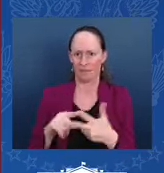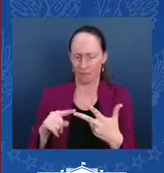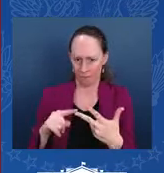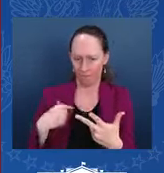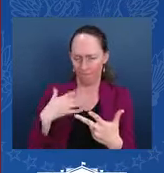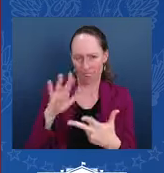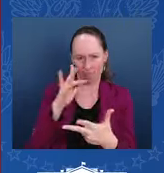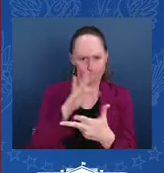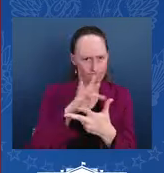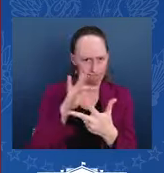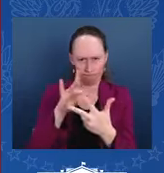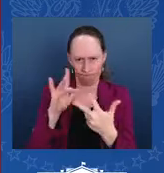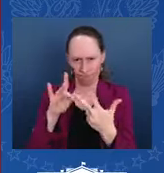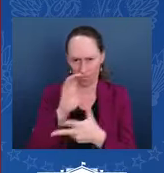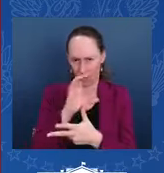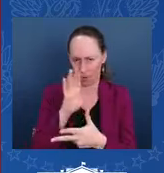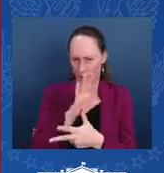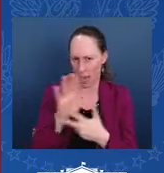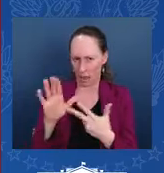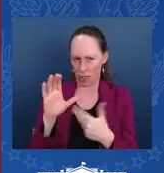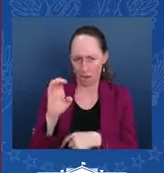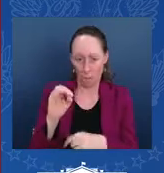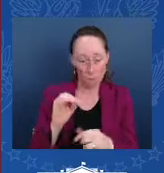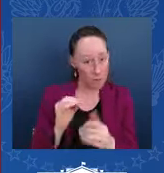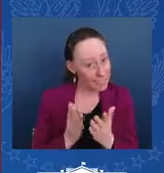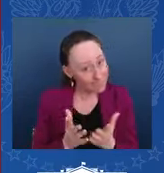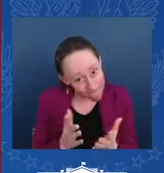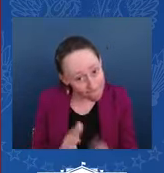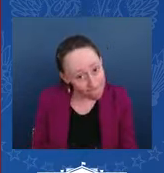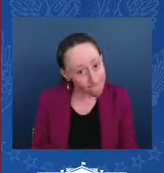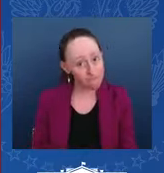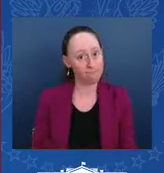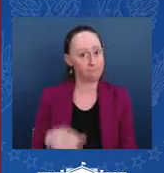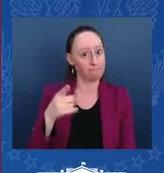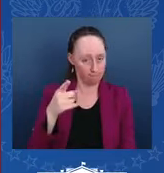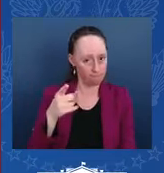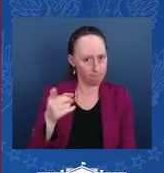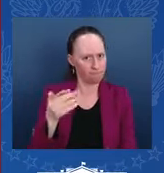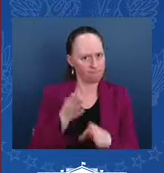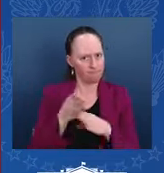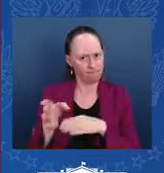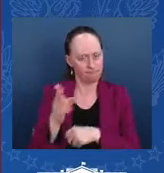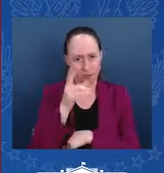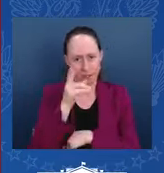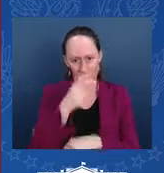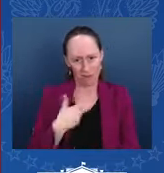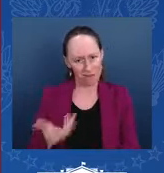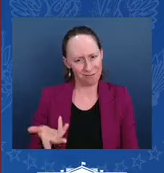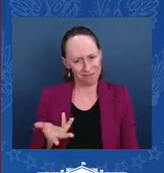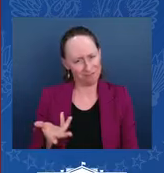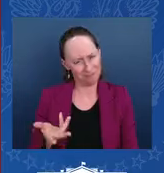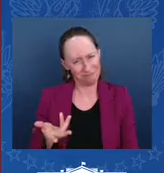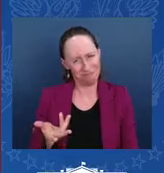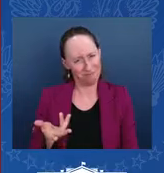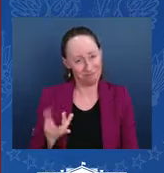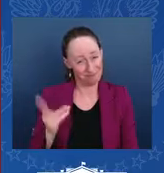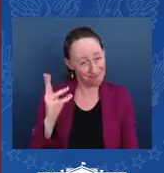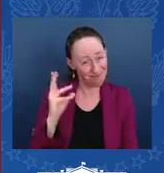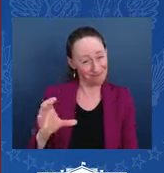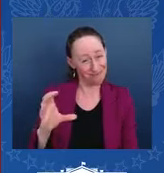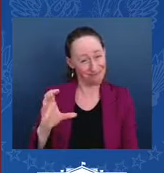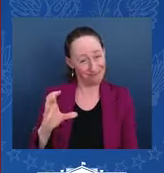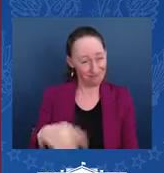who make these inhalers are saying that instead of charging up to $600 out of pocket for